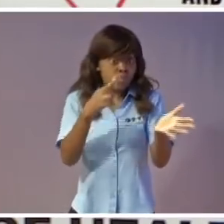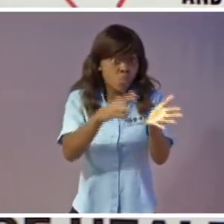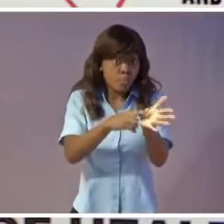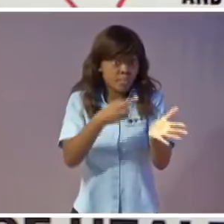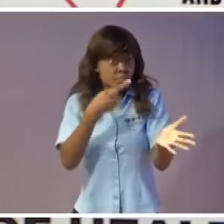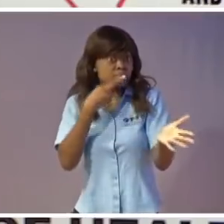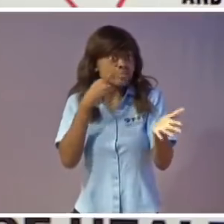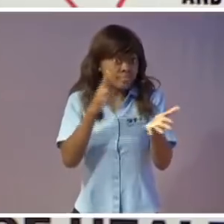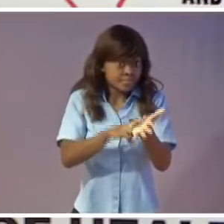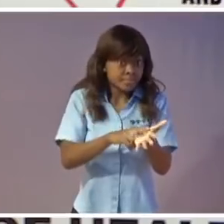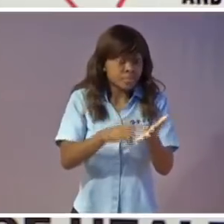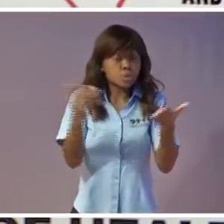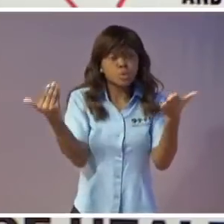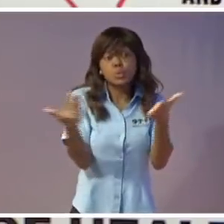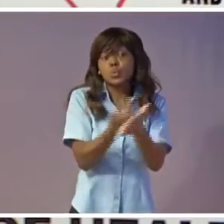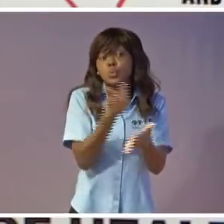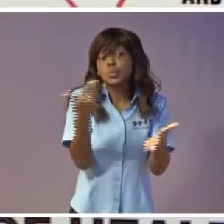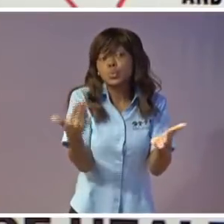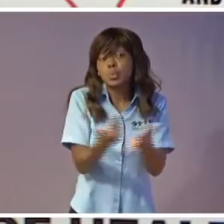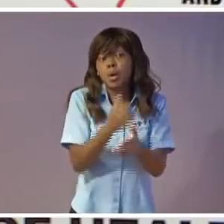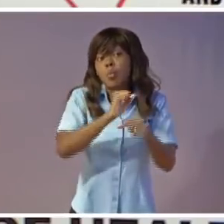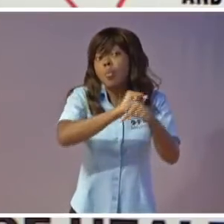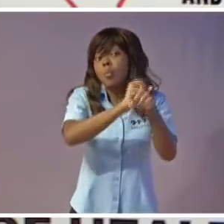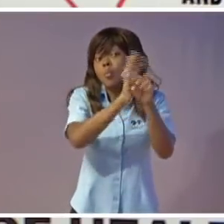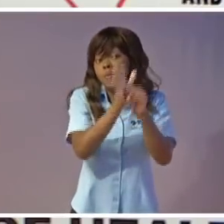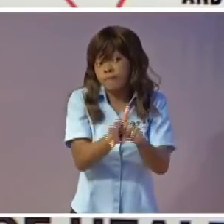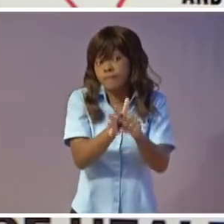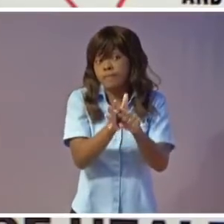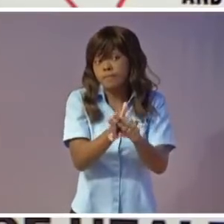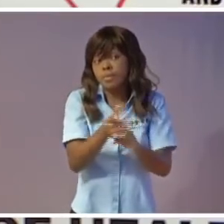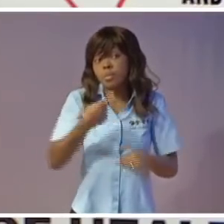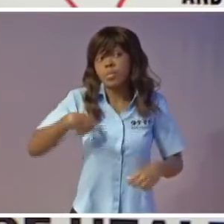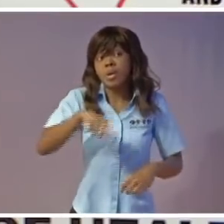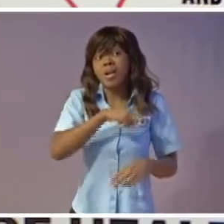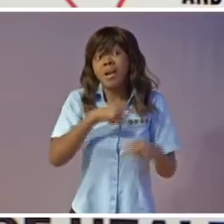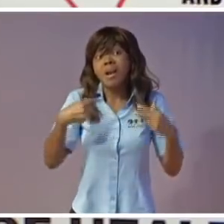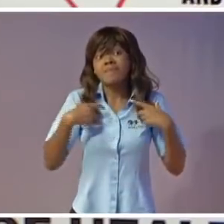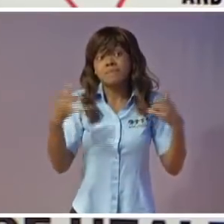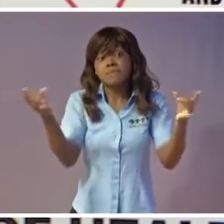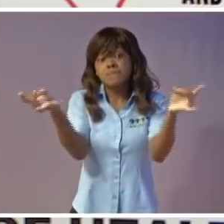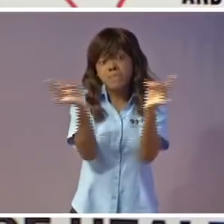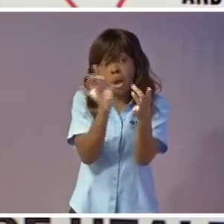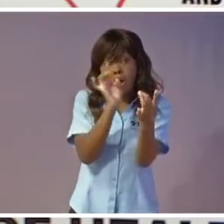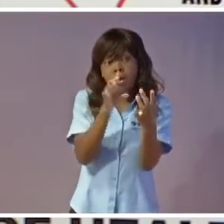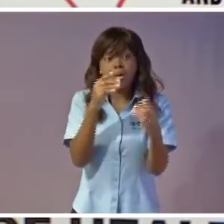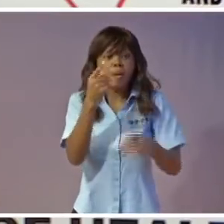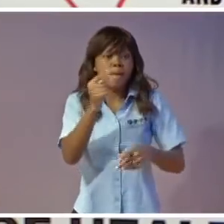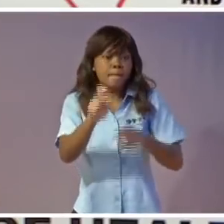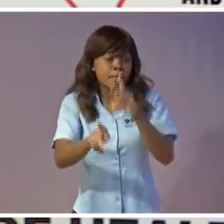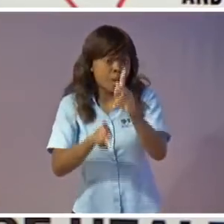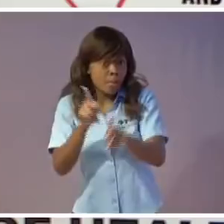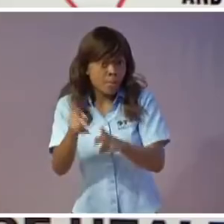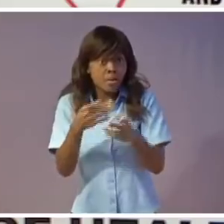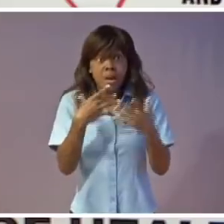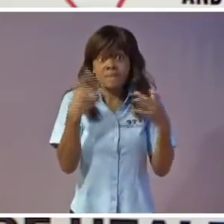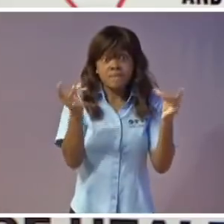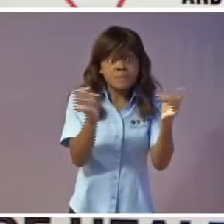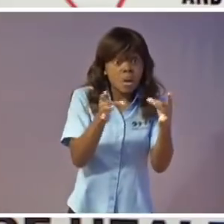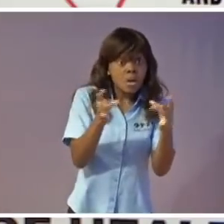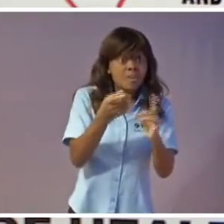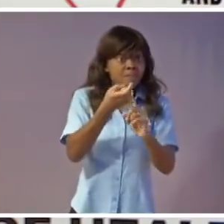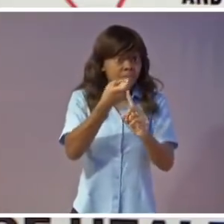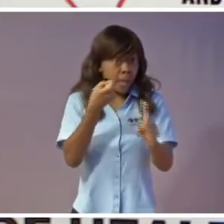from citizens and also feedback from ladies and gentlemen of the media. So we are going to be rolling out a new